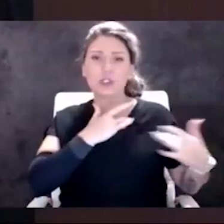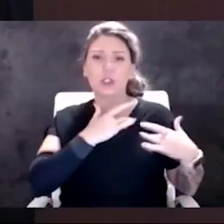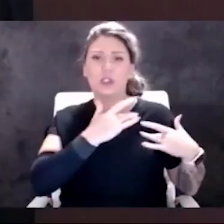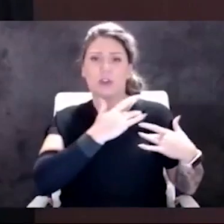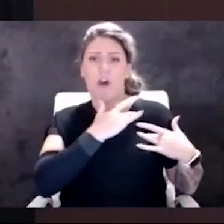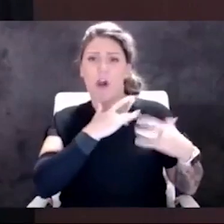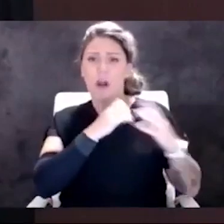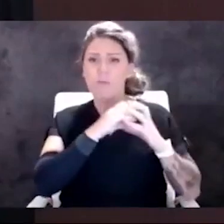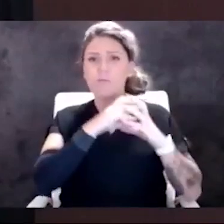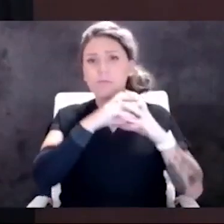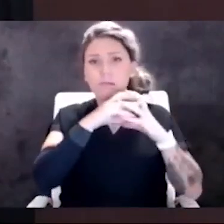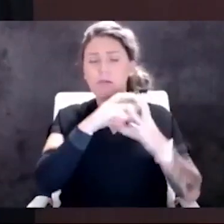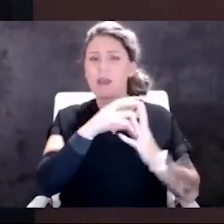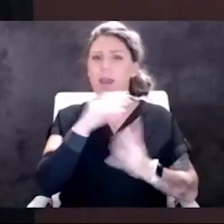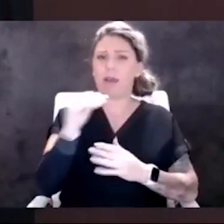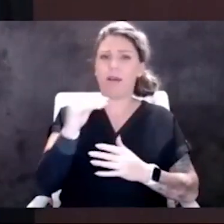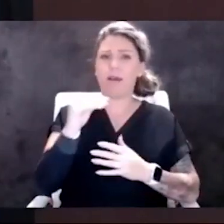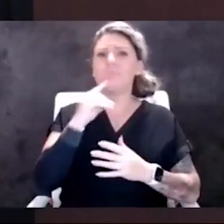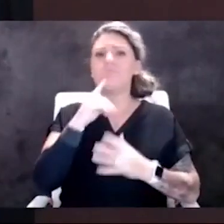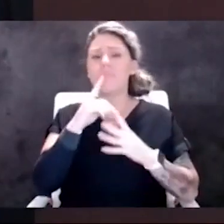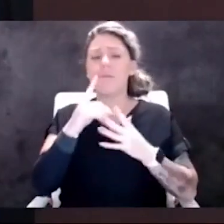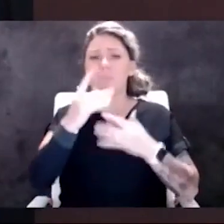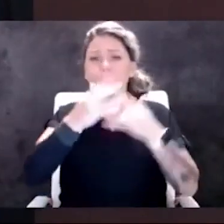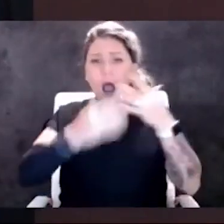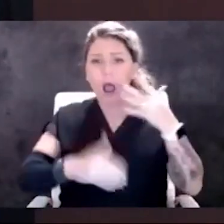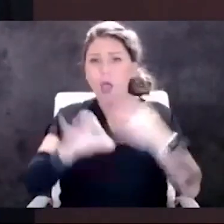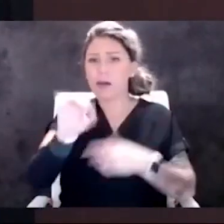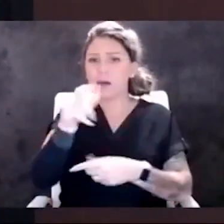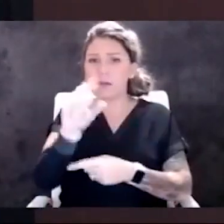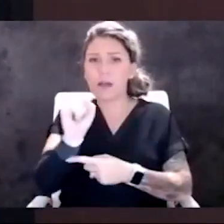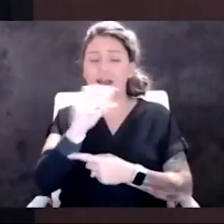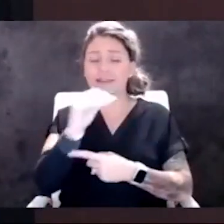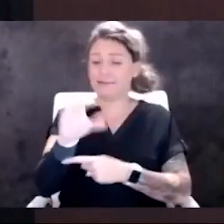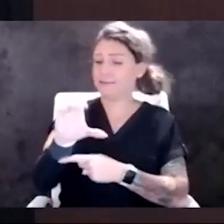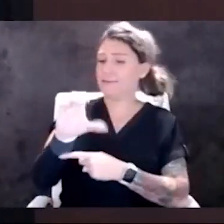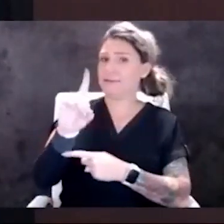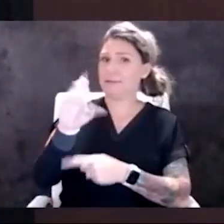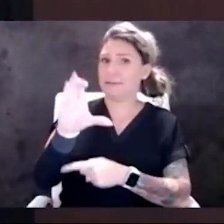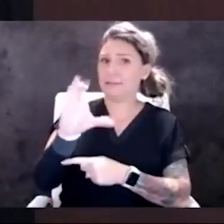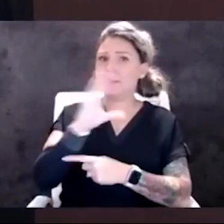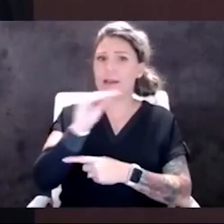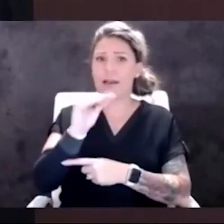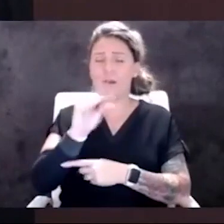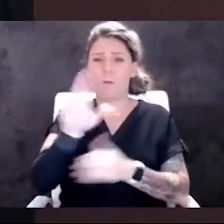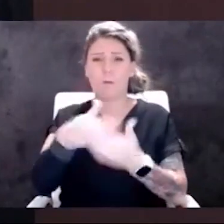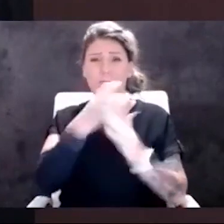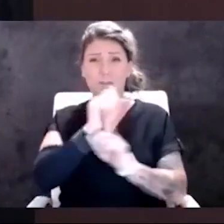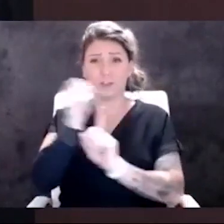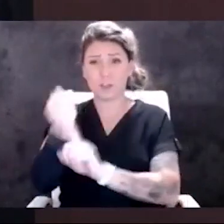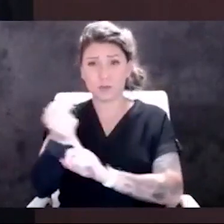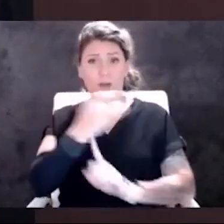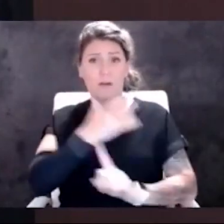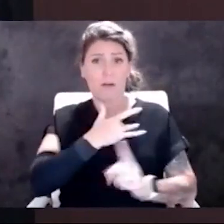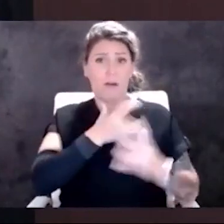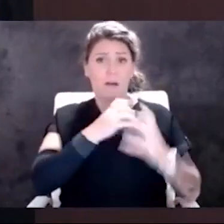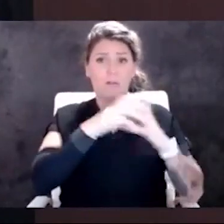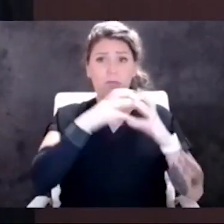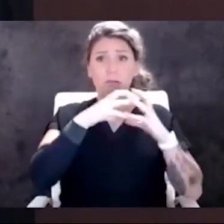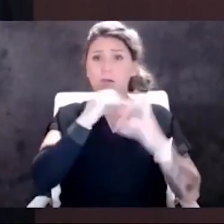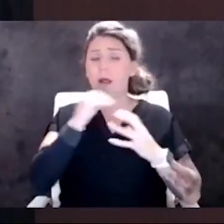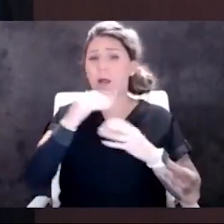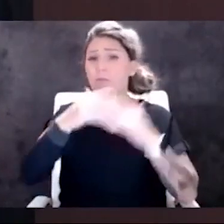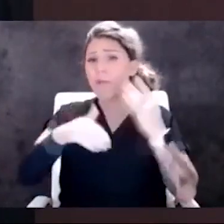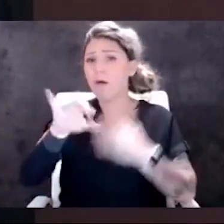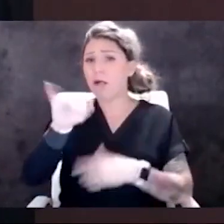even though the CDC has said in the data we've reviewed, the incidence of myocarditis and pericarditis looks to be much